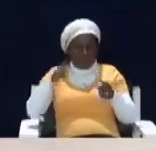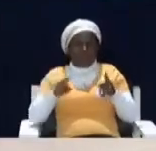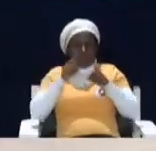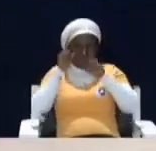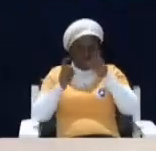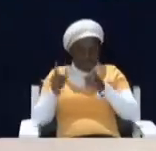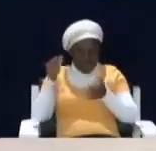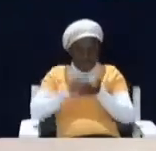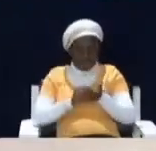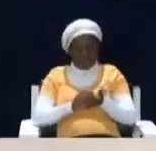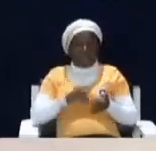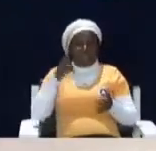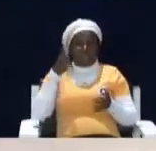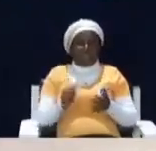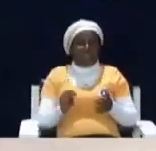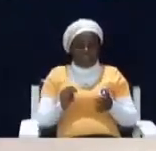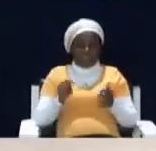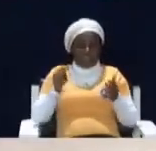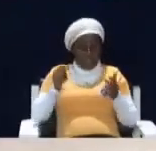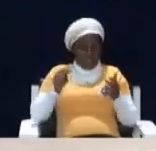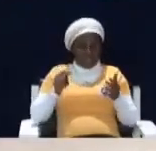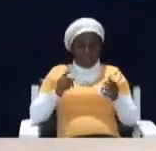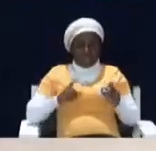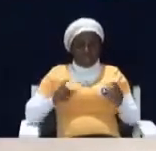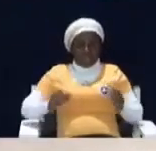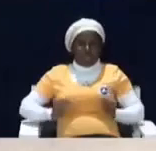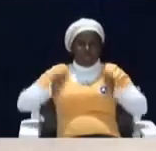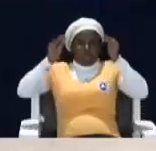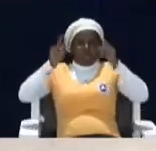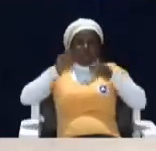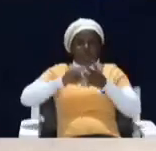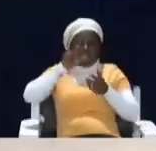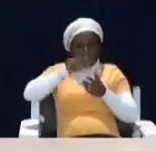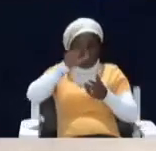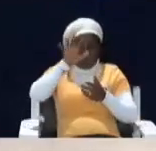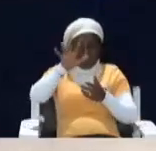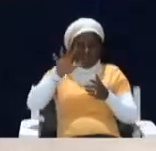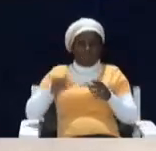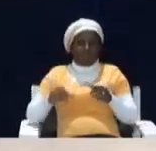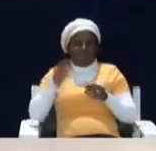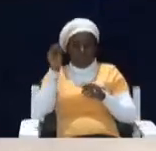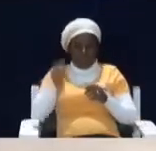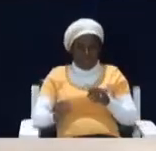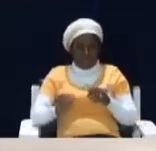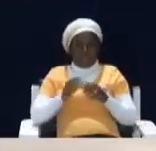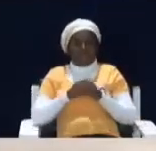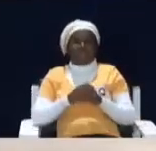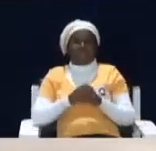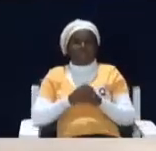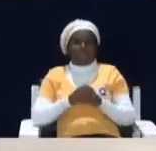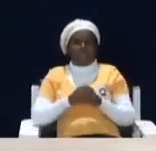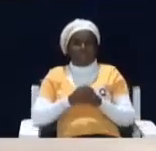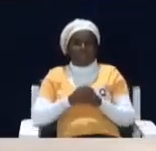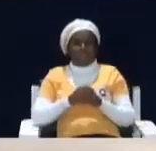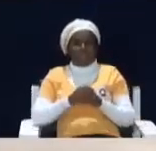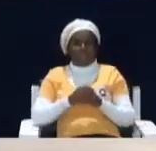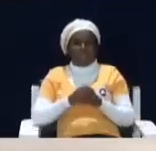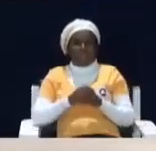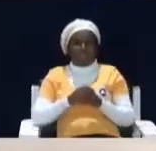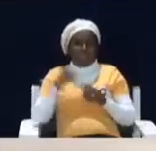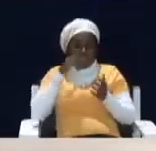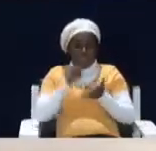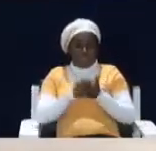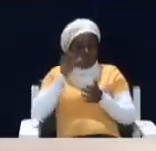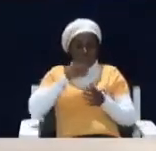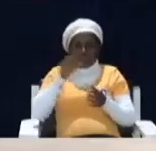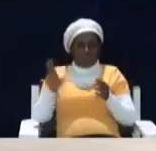again, the EGFR has gone to 35%. So, meaning I don't need to do any